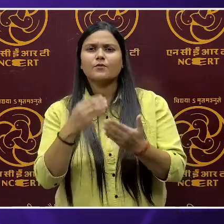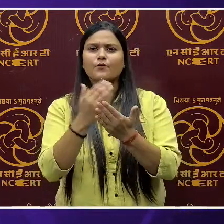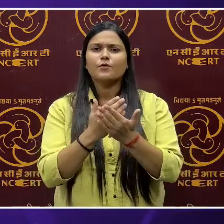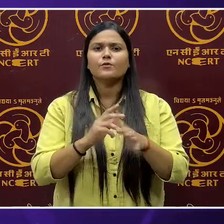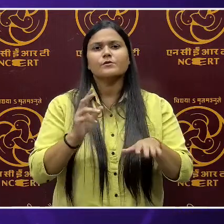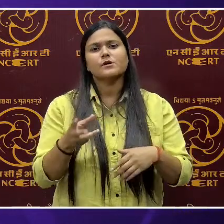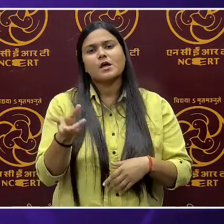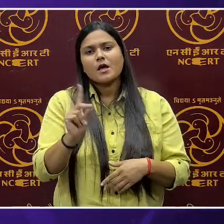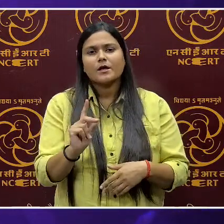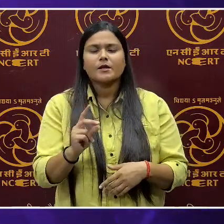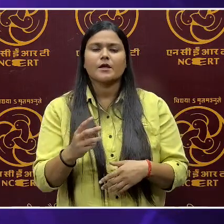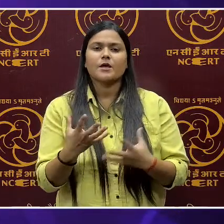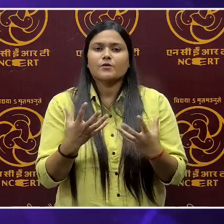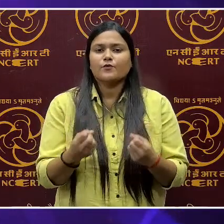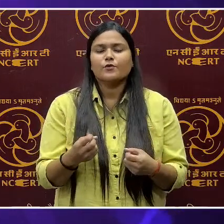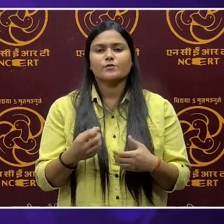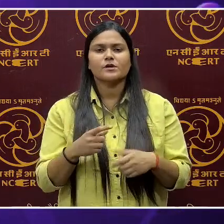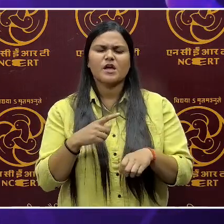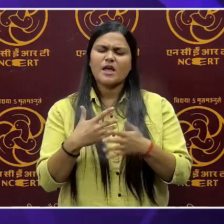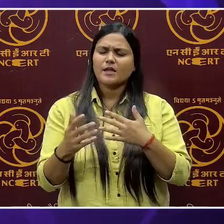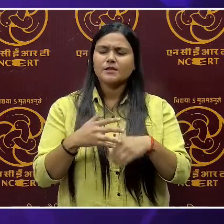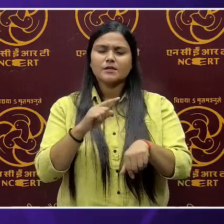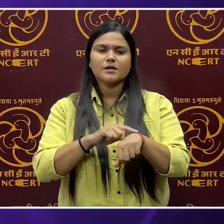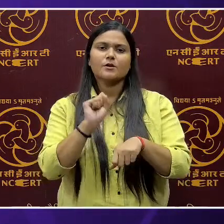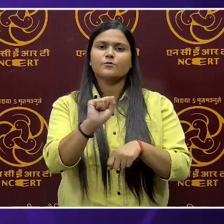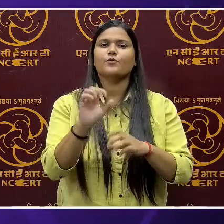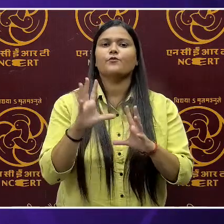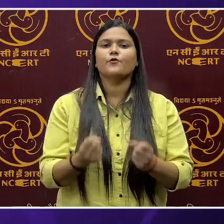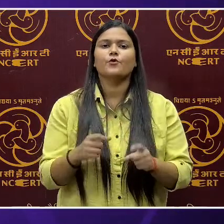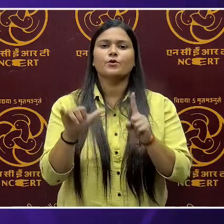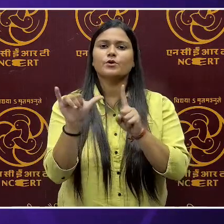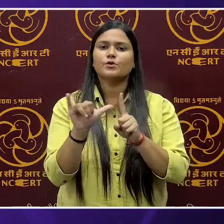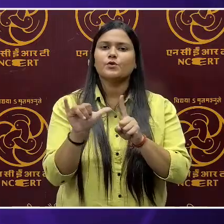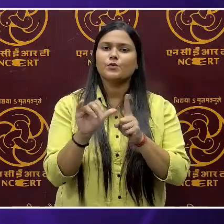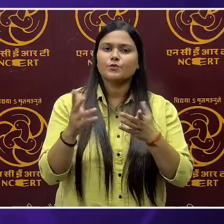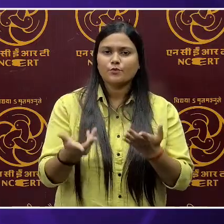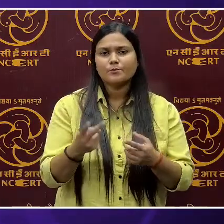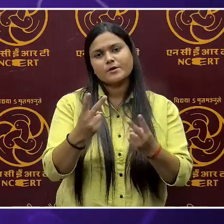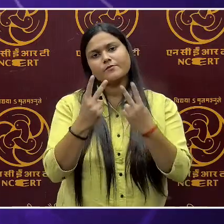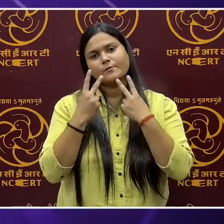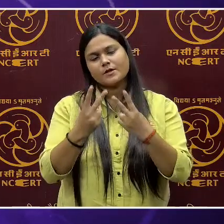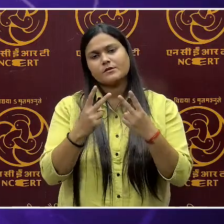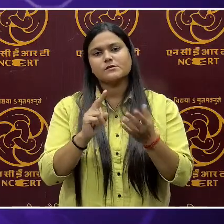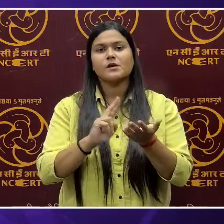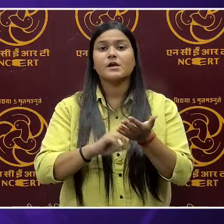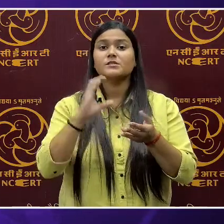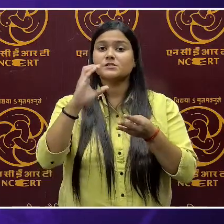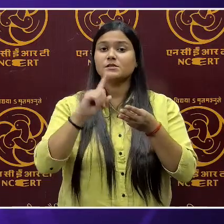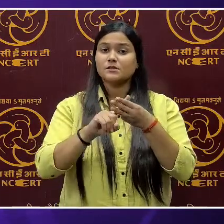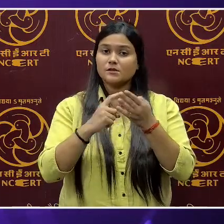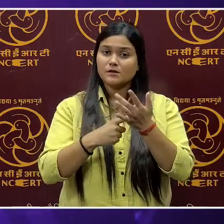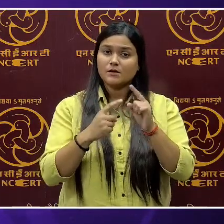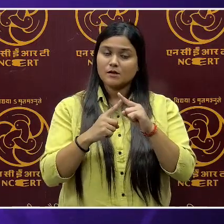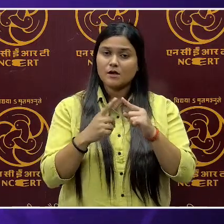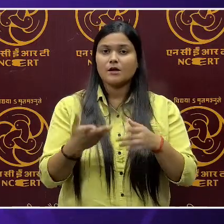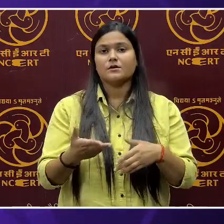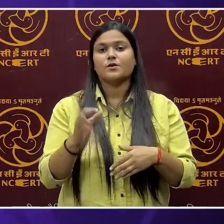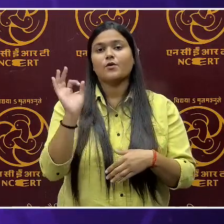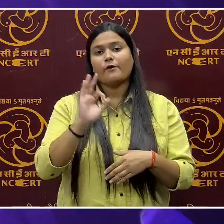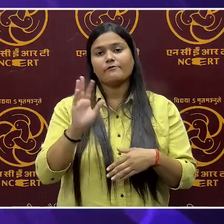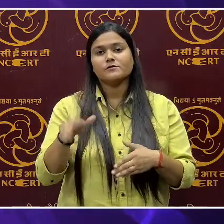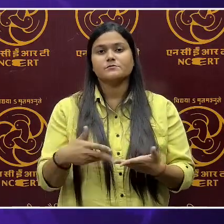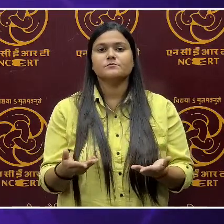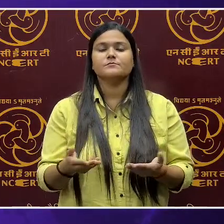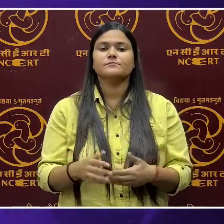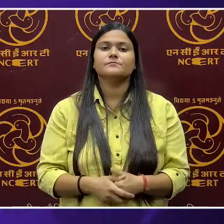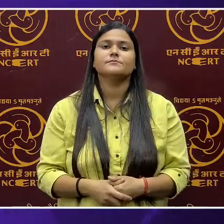it anytime you want on our YouTube channel, that is NCERT Official. With that, we are wrapping up this particular program,